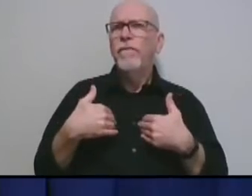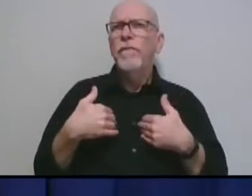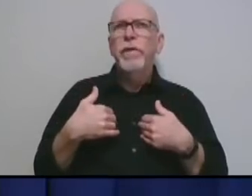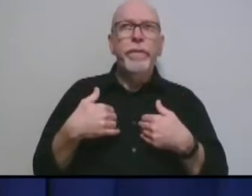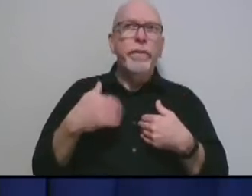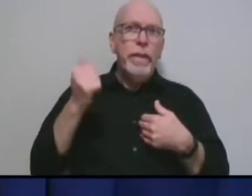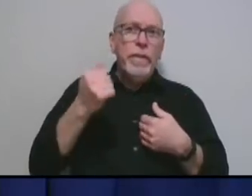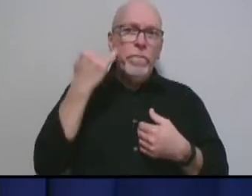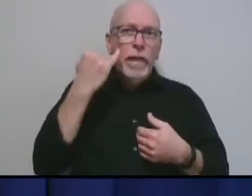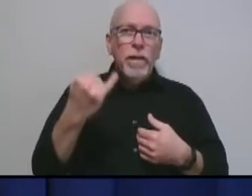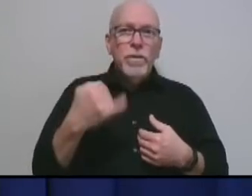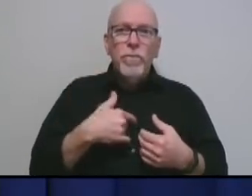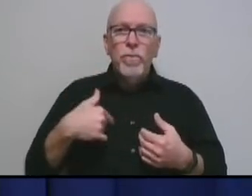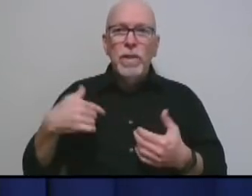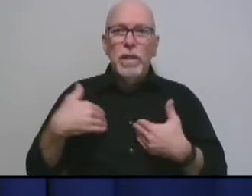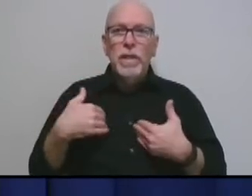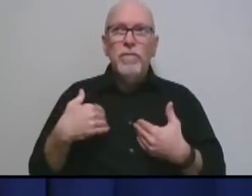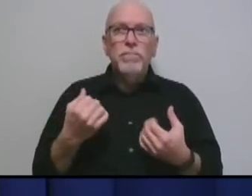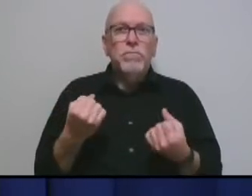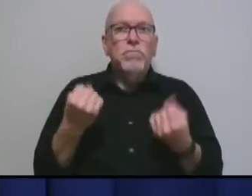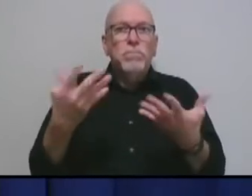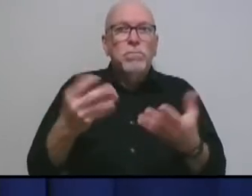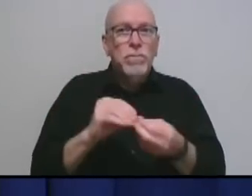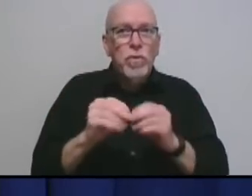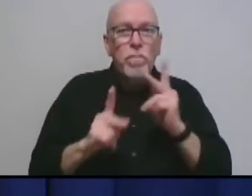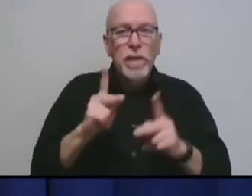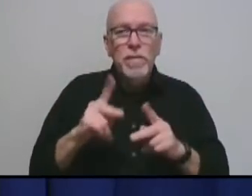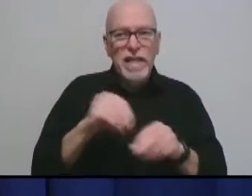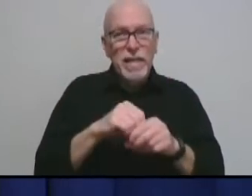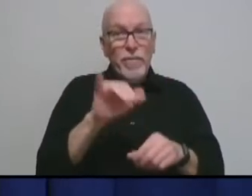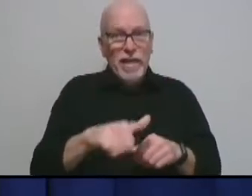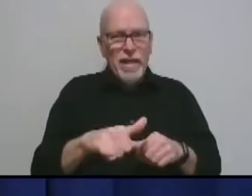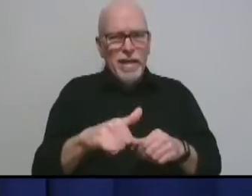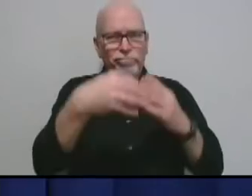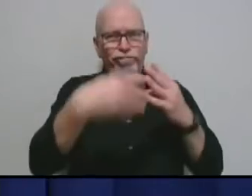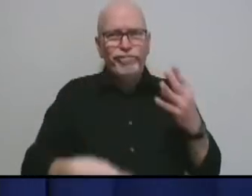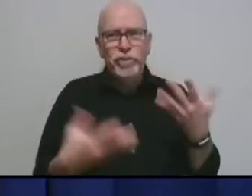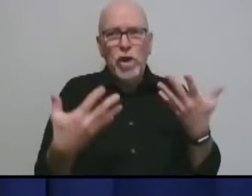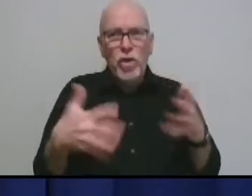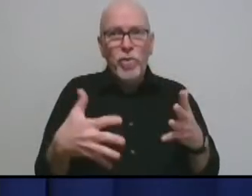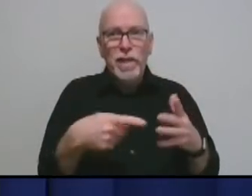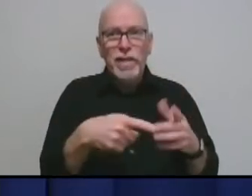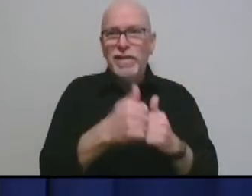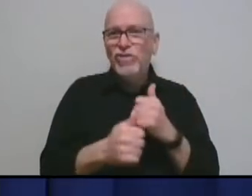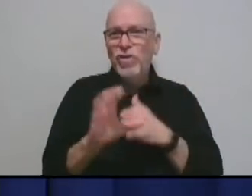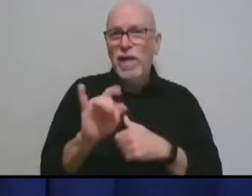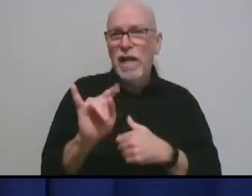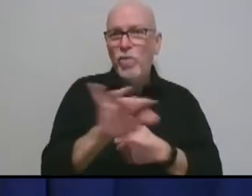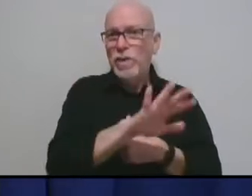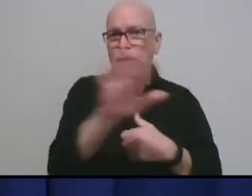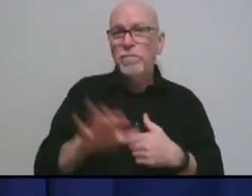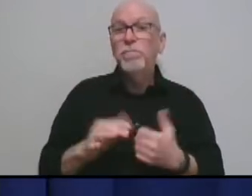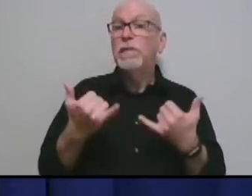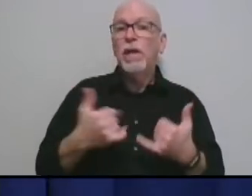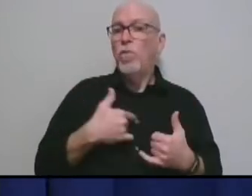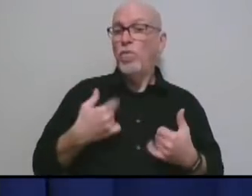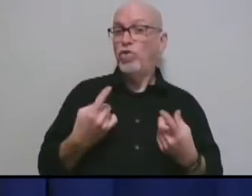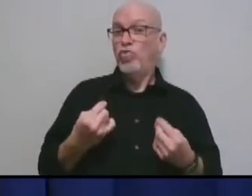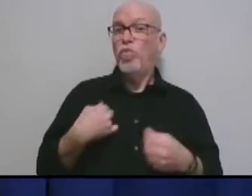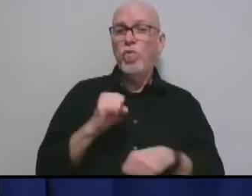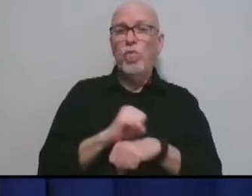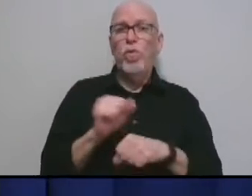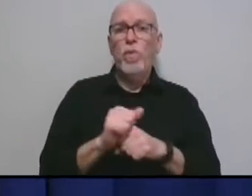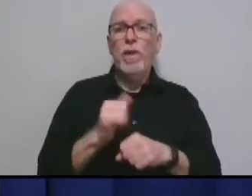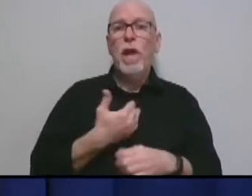to begin with, a large load of individuals that have been put in that portal in each county. So what we're doing is working with our partners in